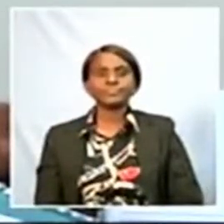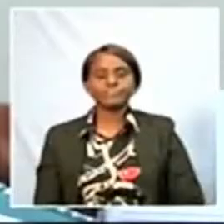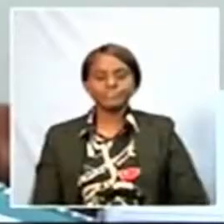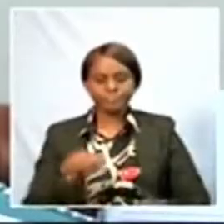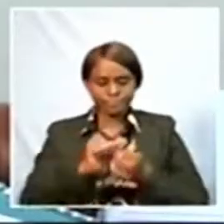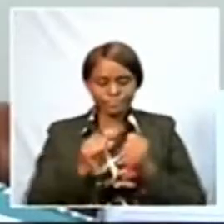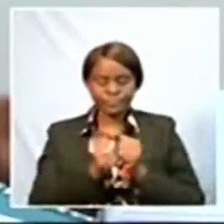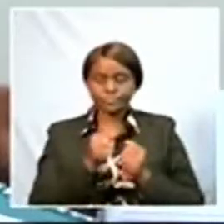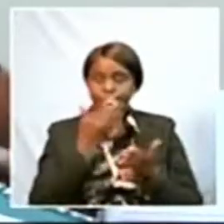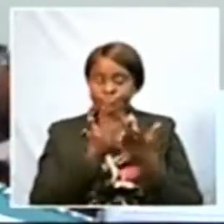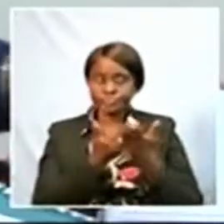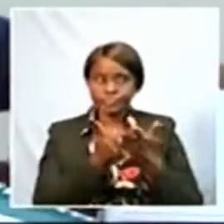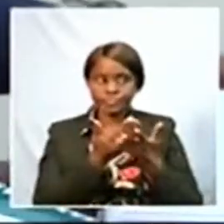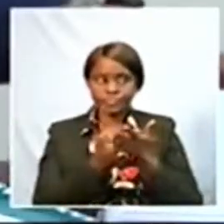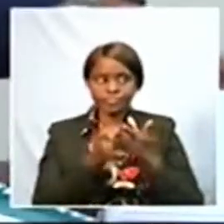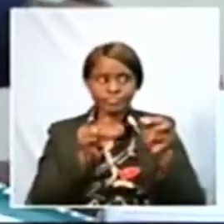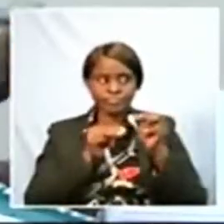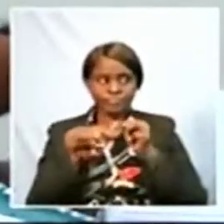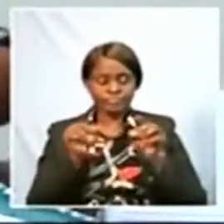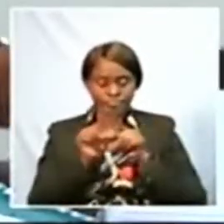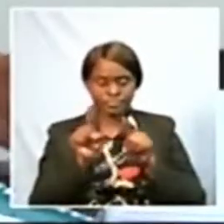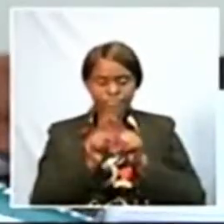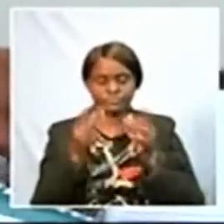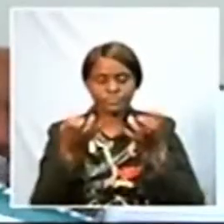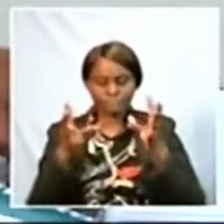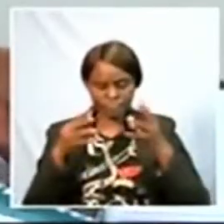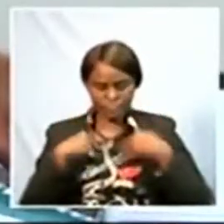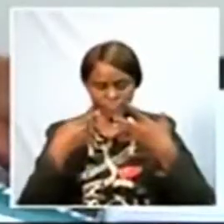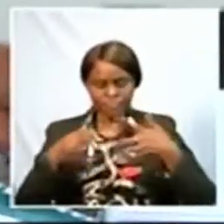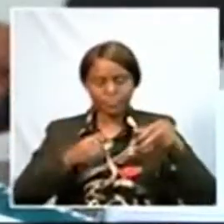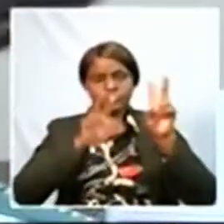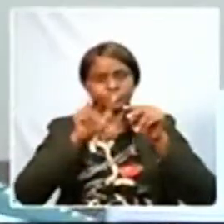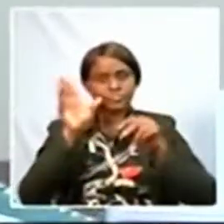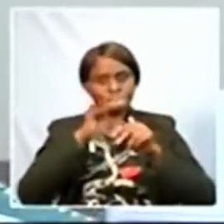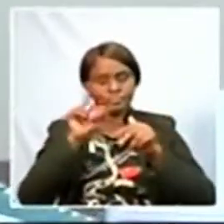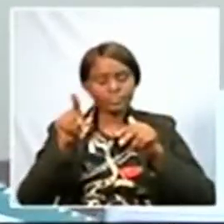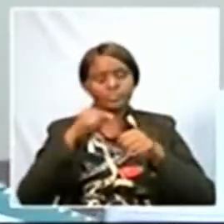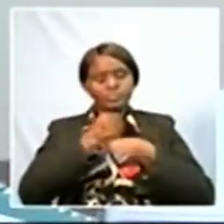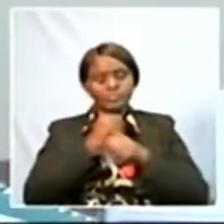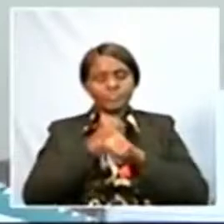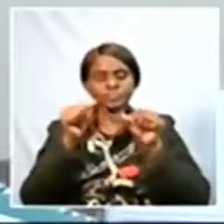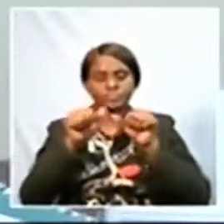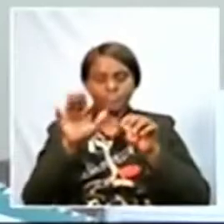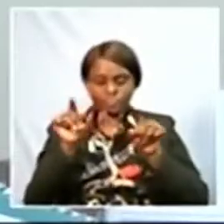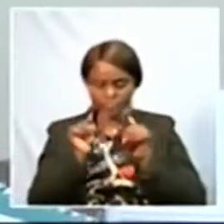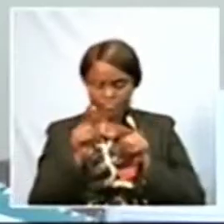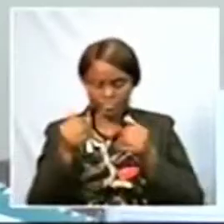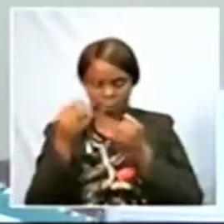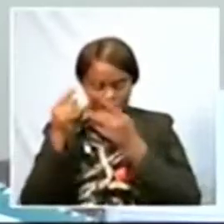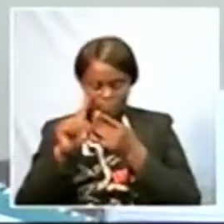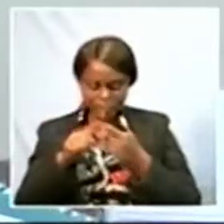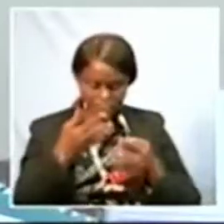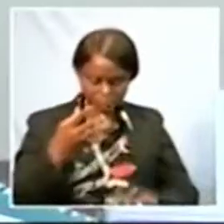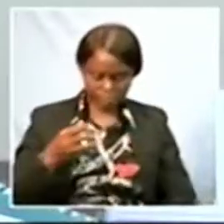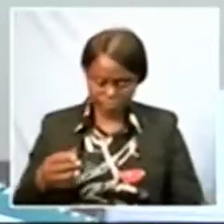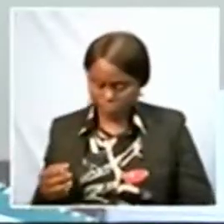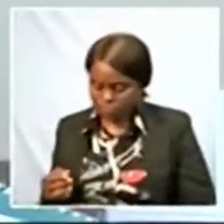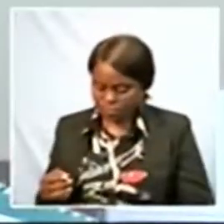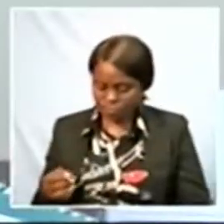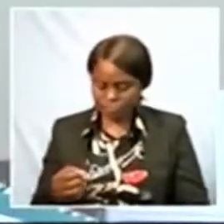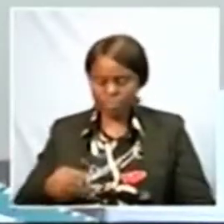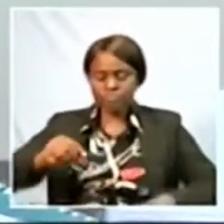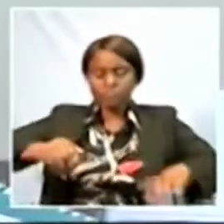Cause of query. Management would like to acknowledge the observations made by the auditors and wish to state that the delay was due